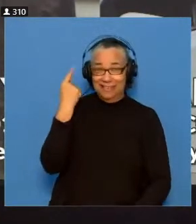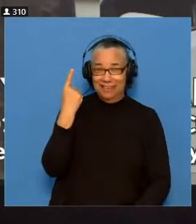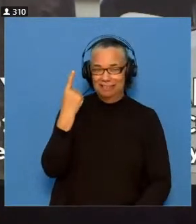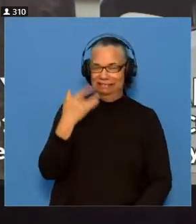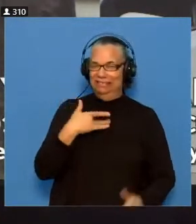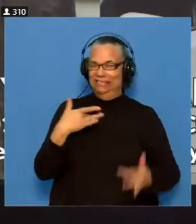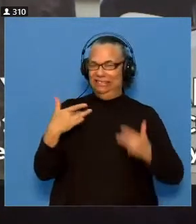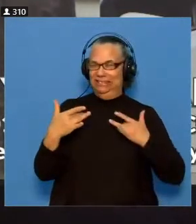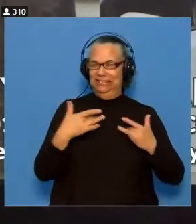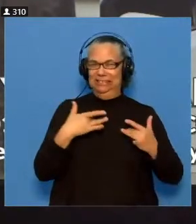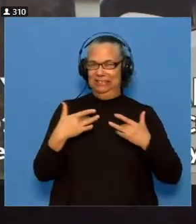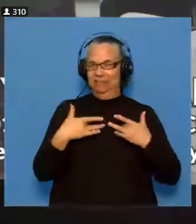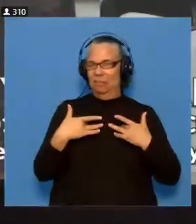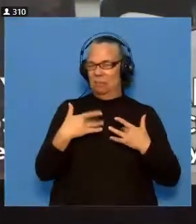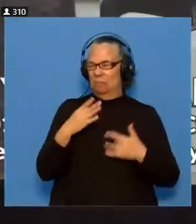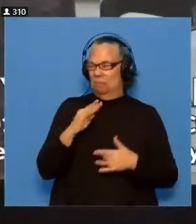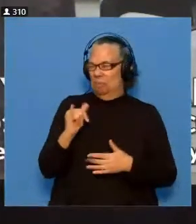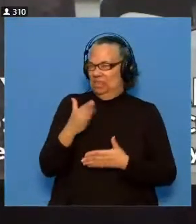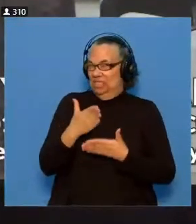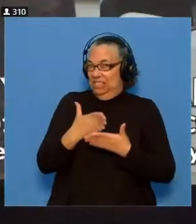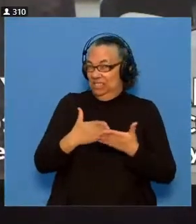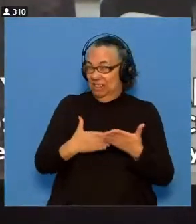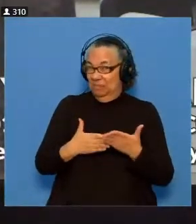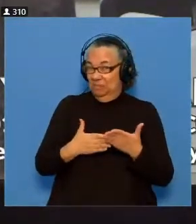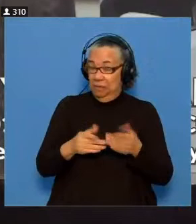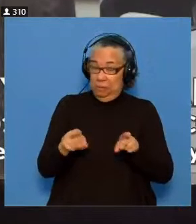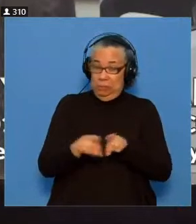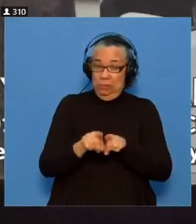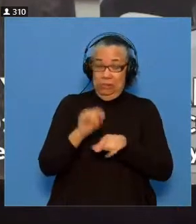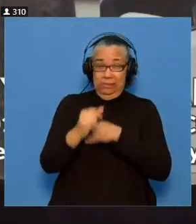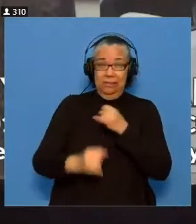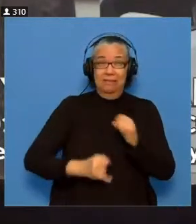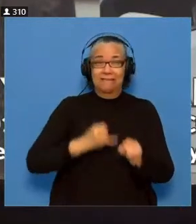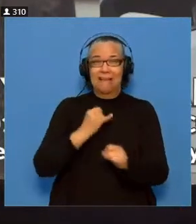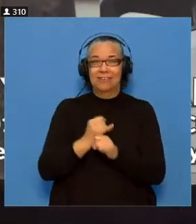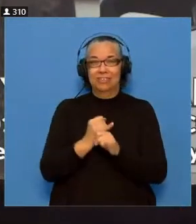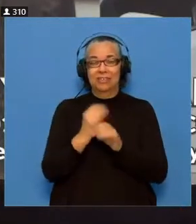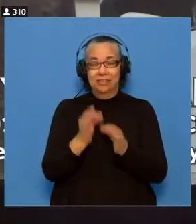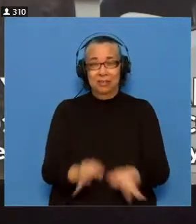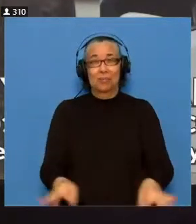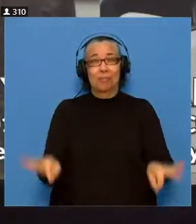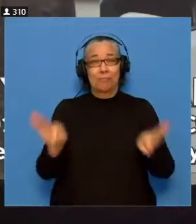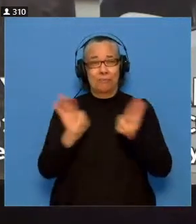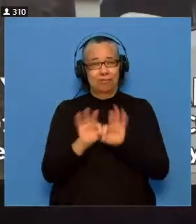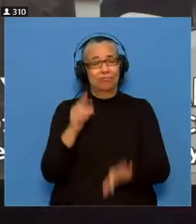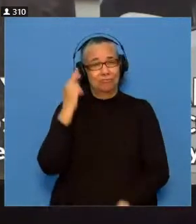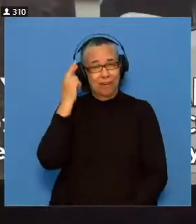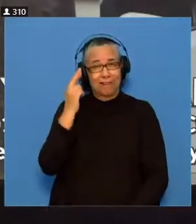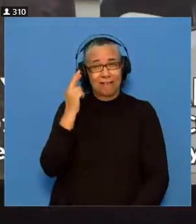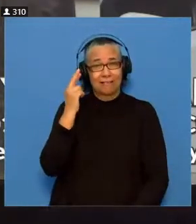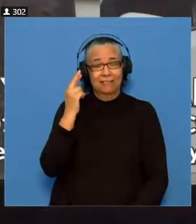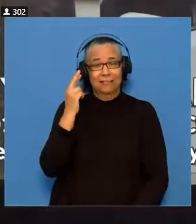the concern has been expressed by some locally and internationally, I think it is important to recognize